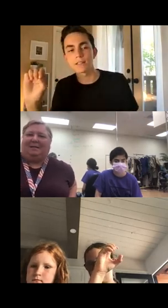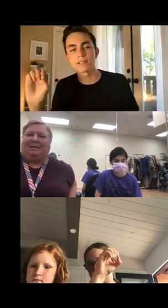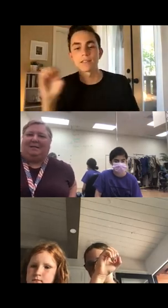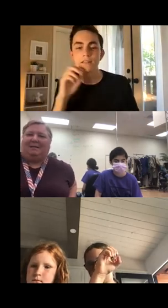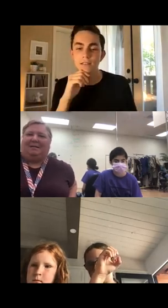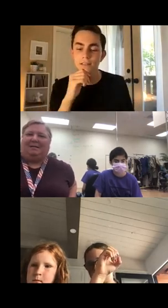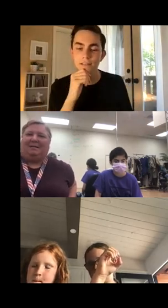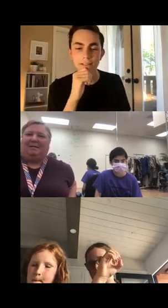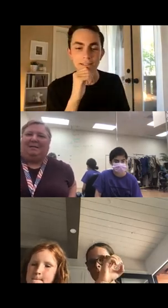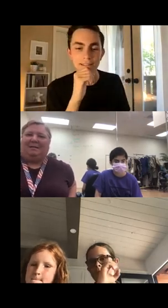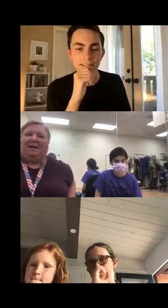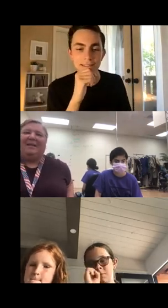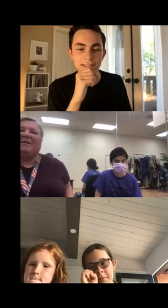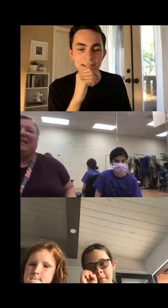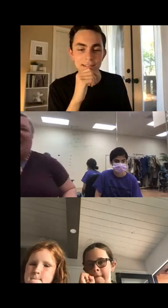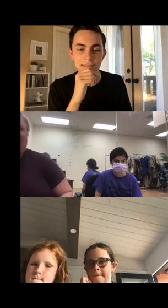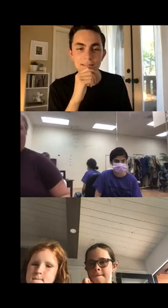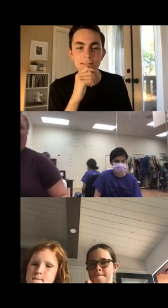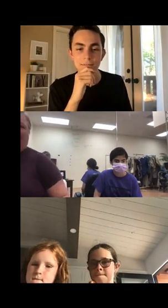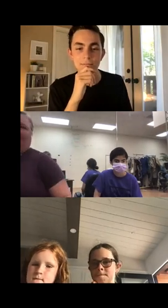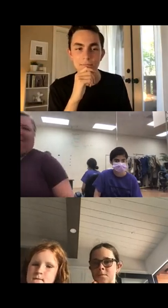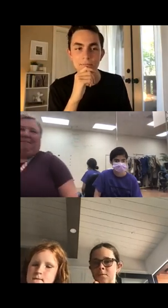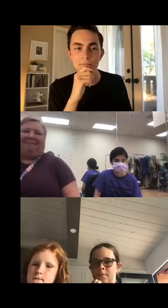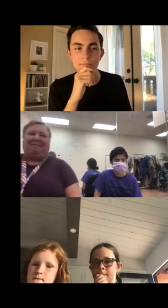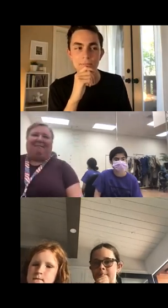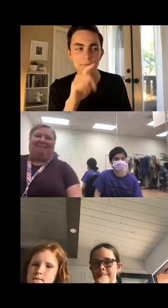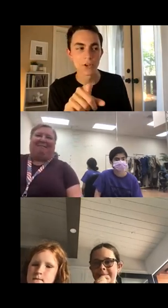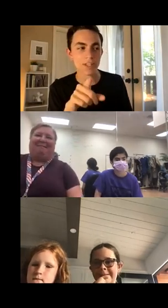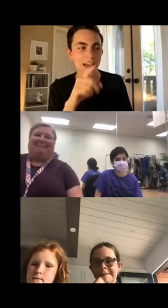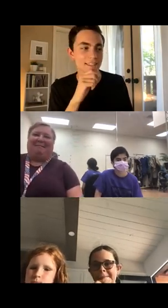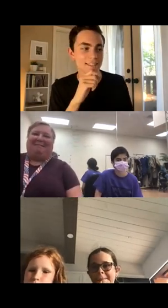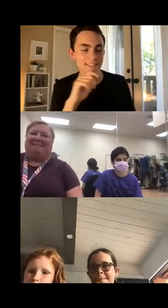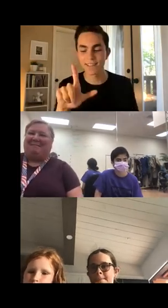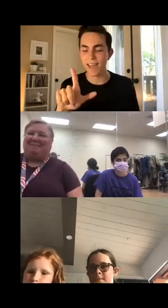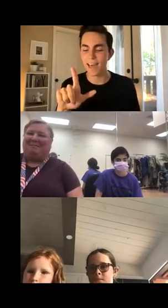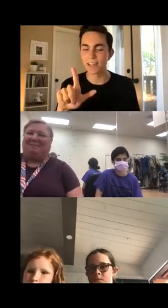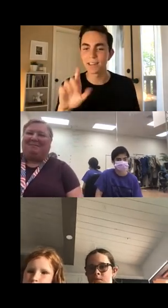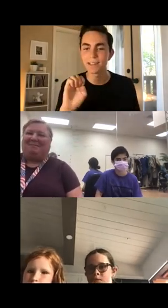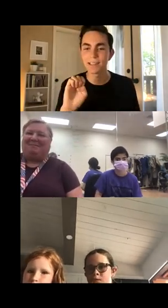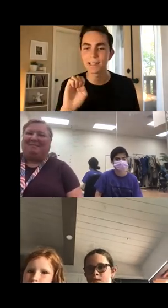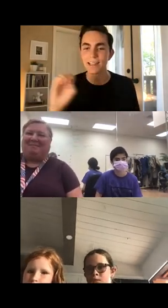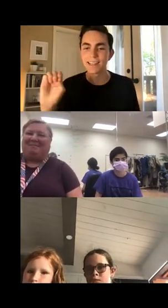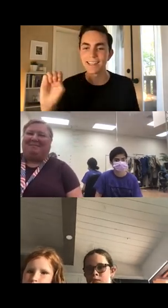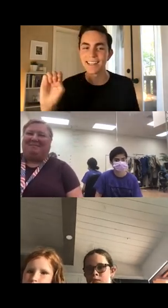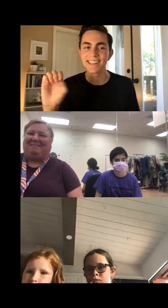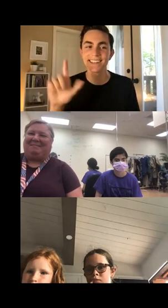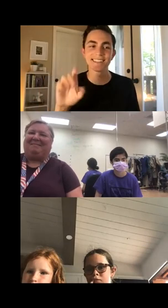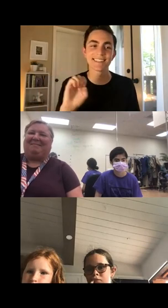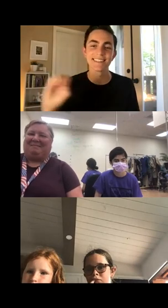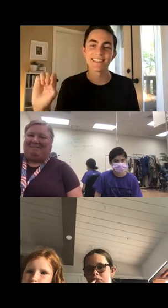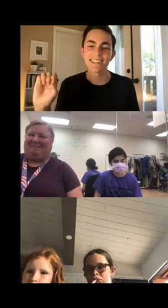it? I think we slide. Good guess. L, E,